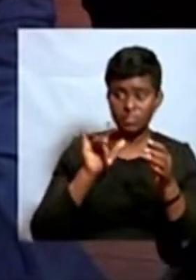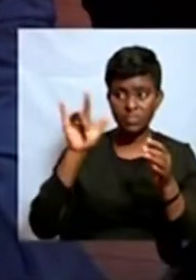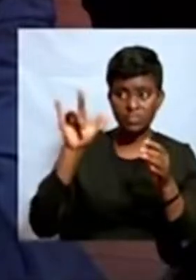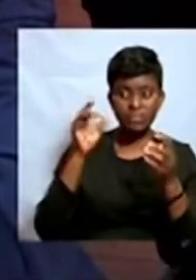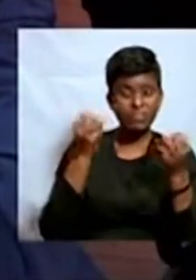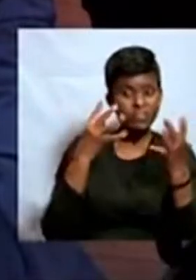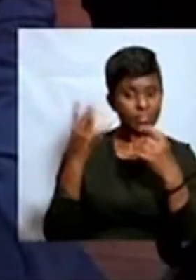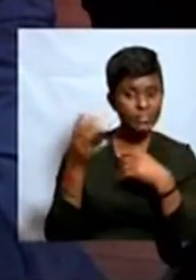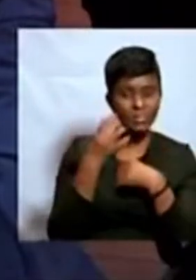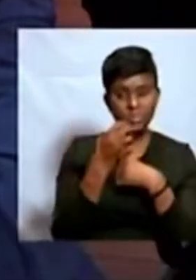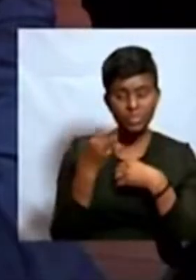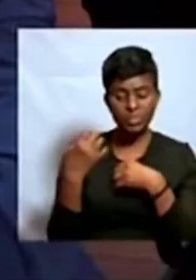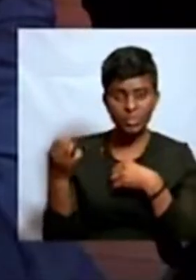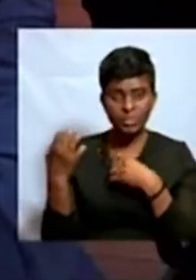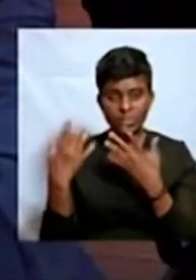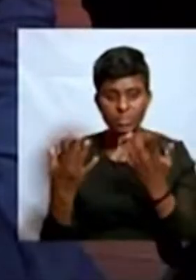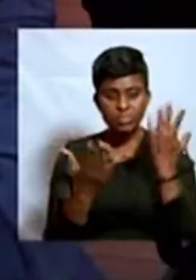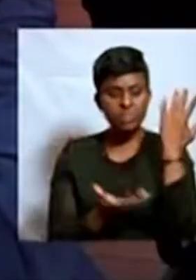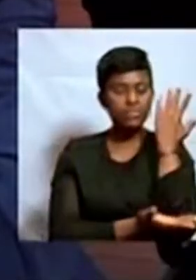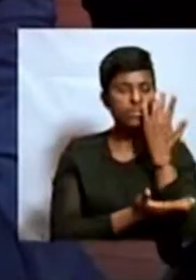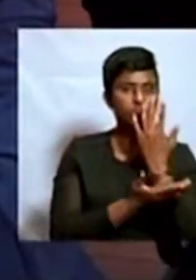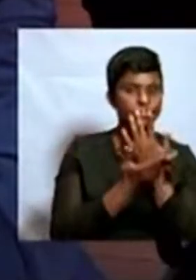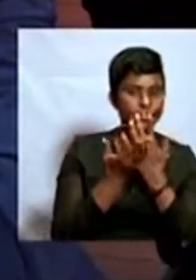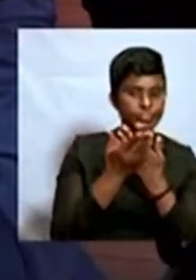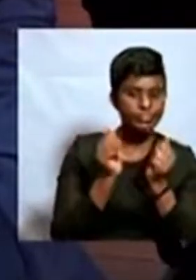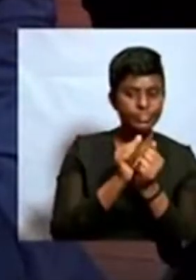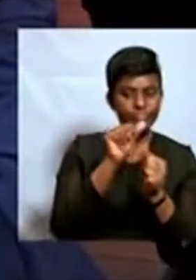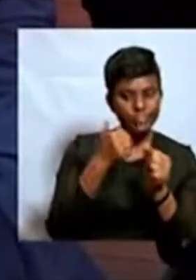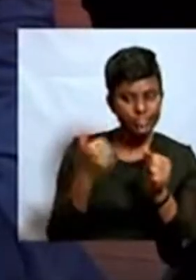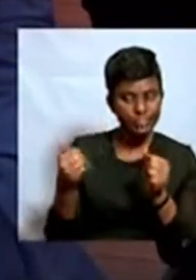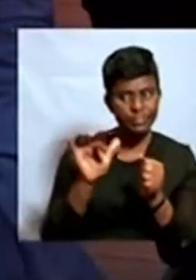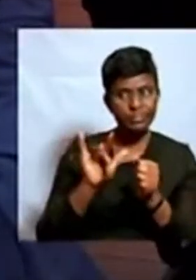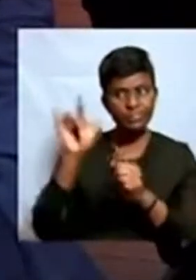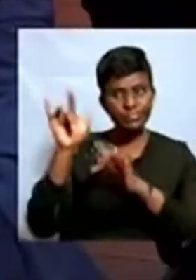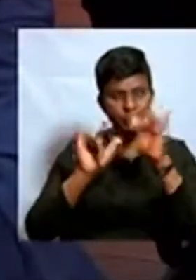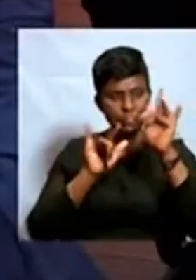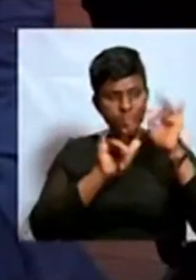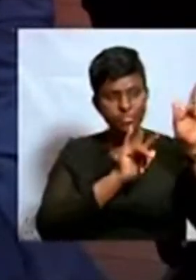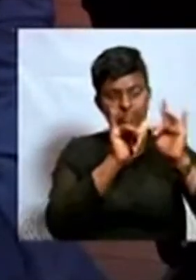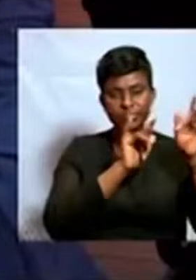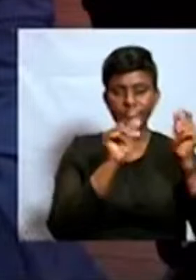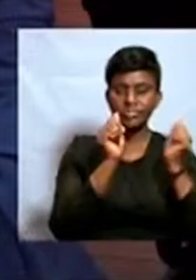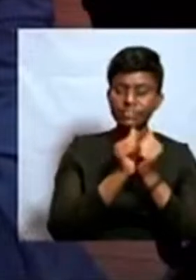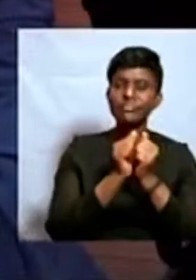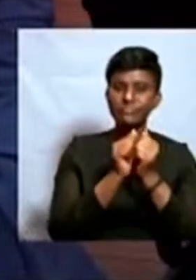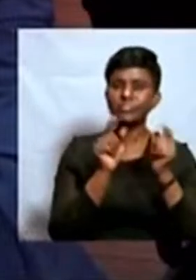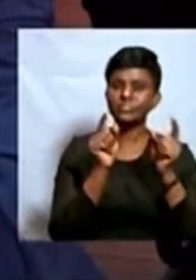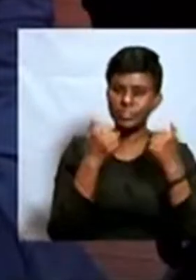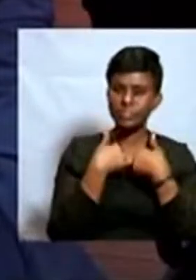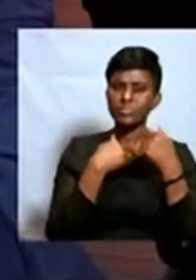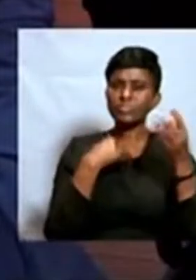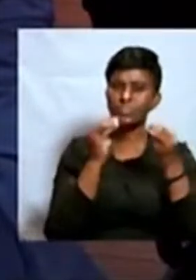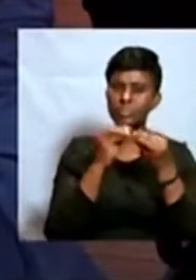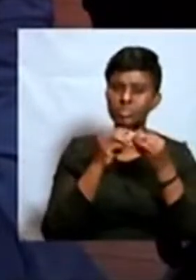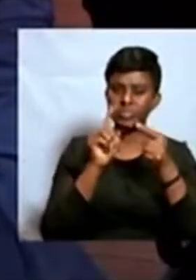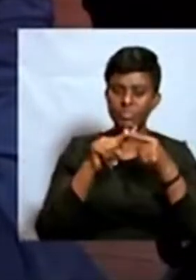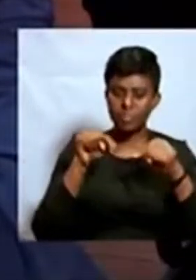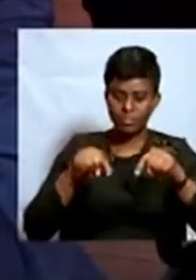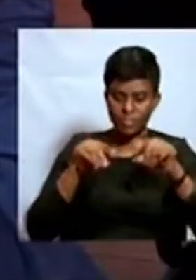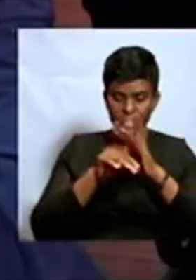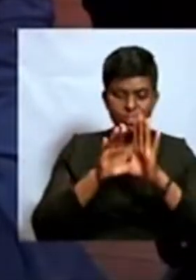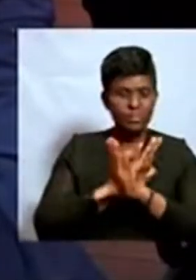expensive equipment, radars and everything, aeroplanes are invested in. But in